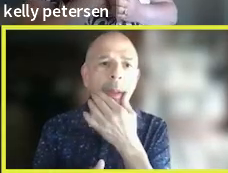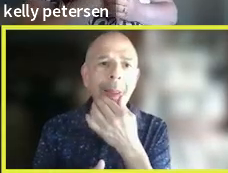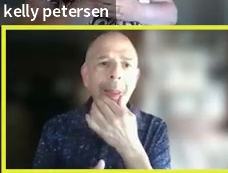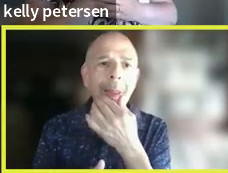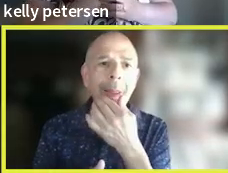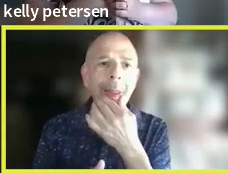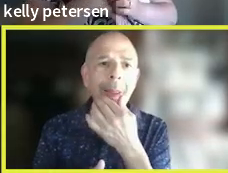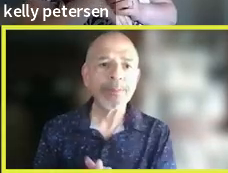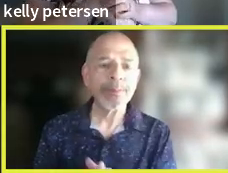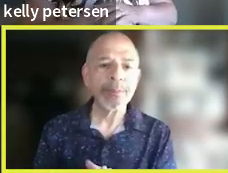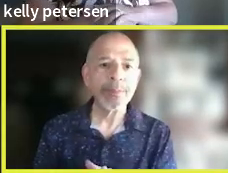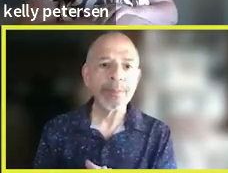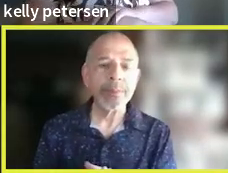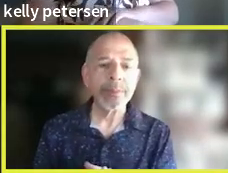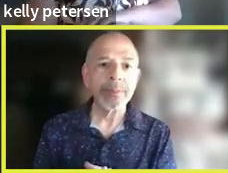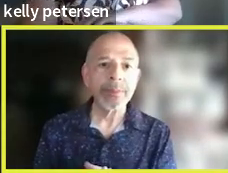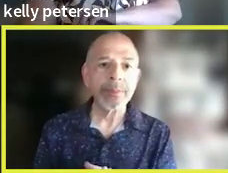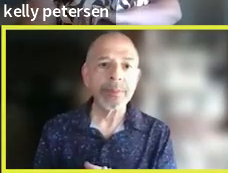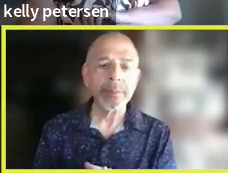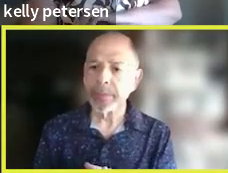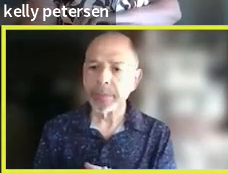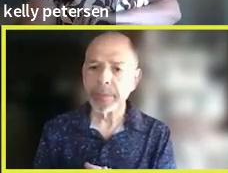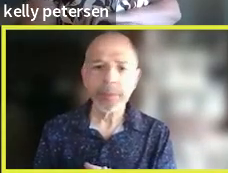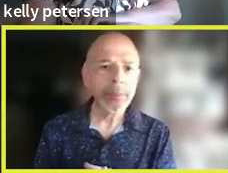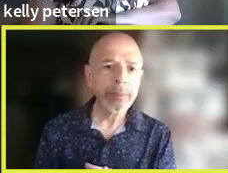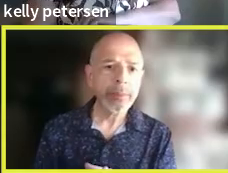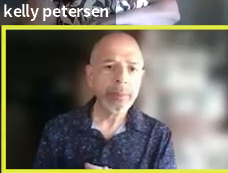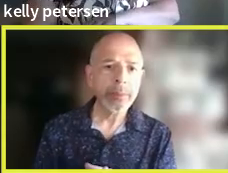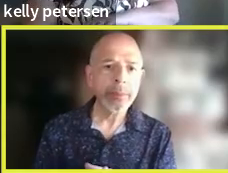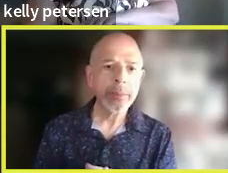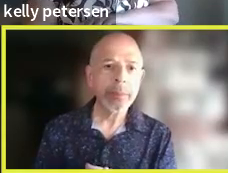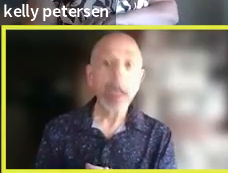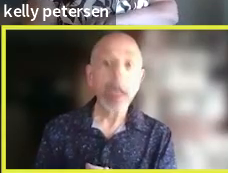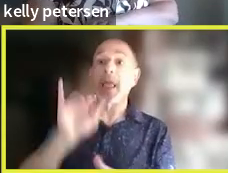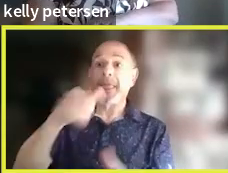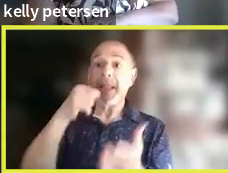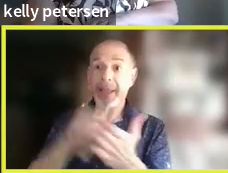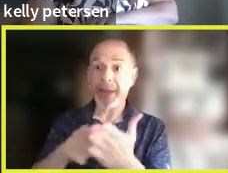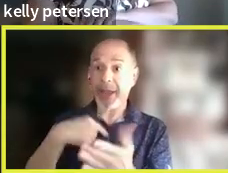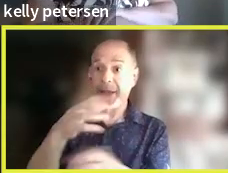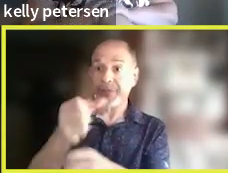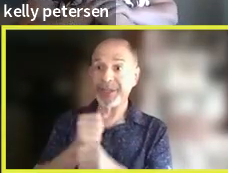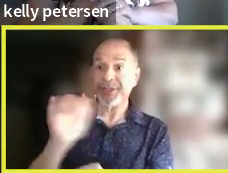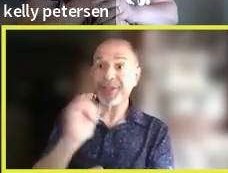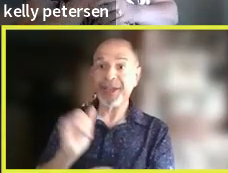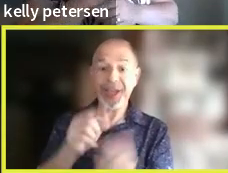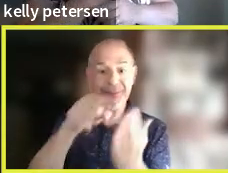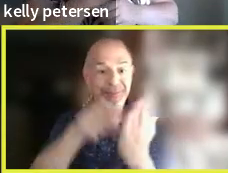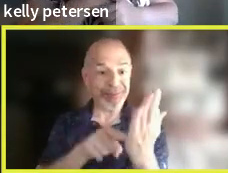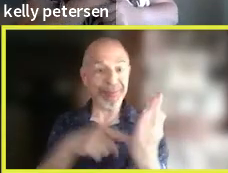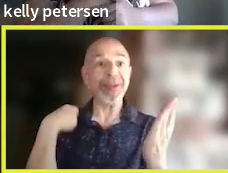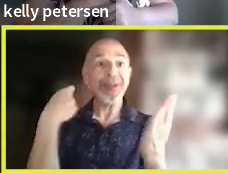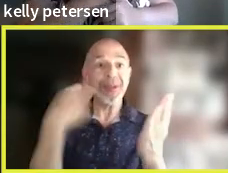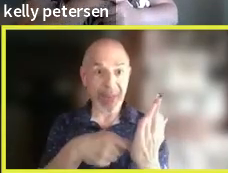say that is awesome news. And I received the same letter, and I was so excited to see it Yeah, on